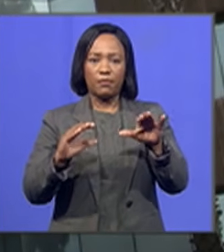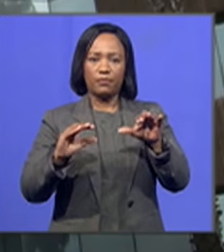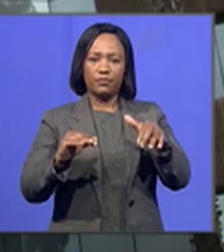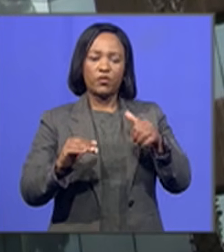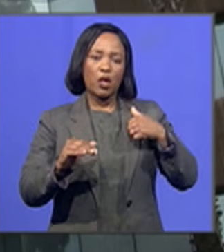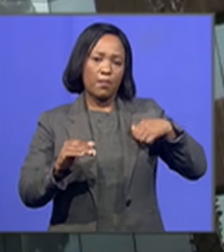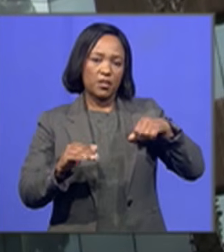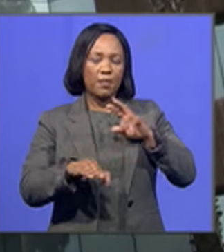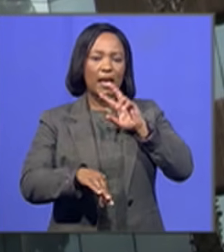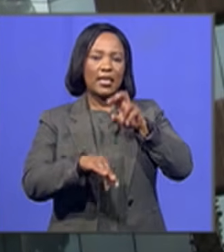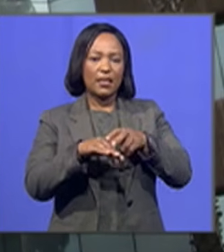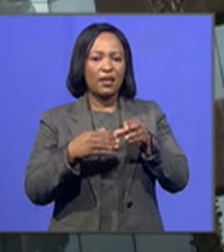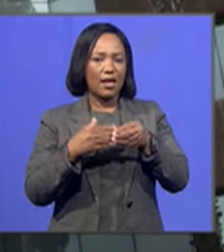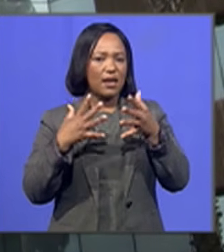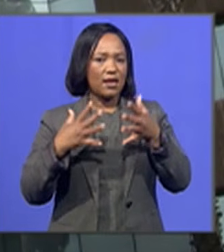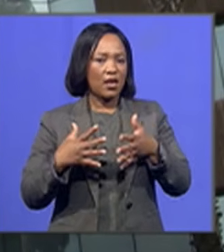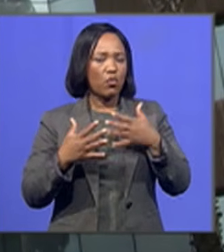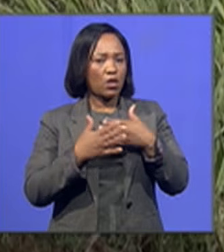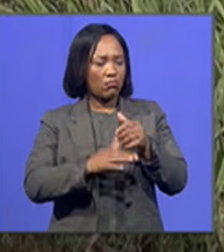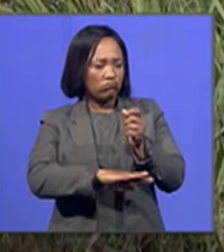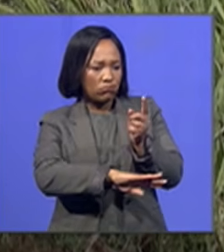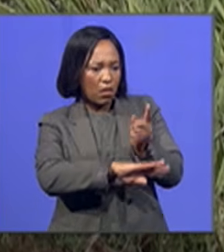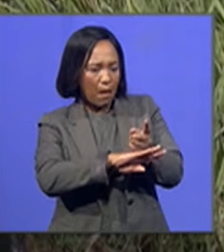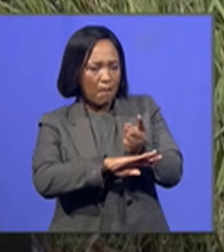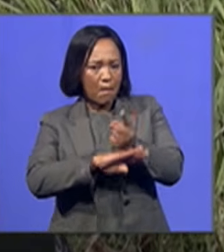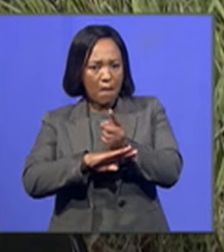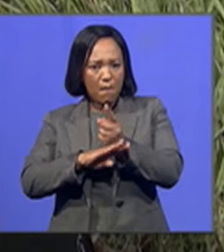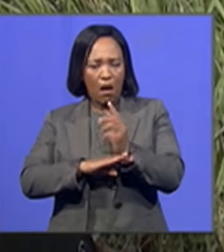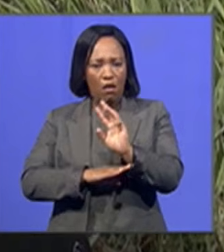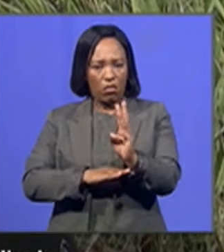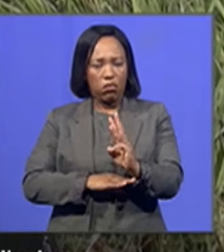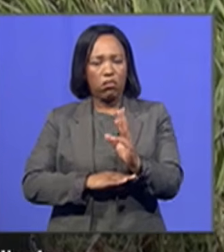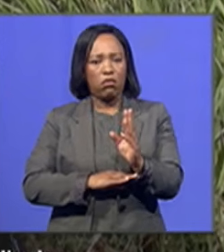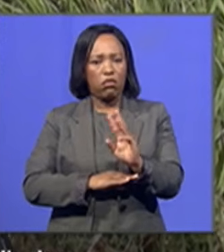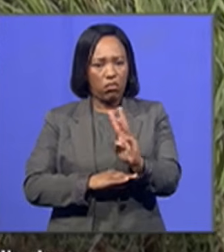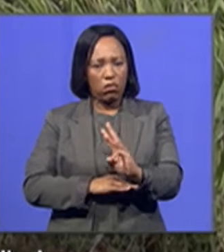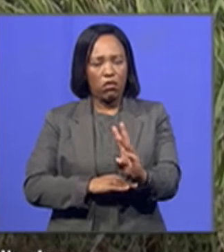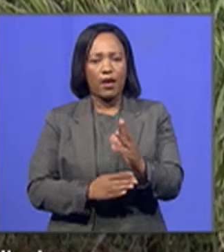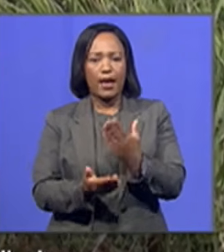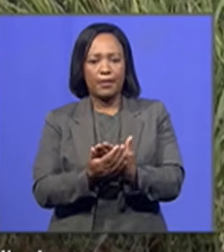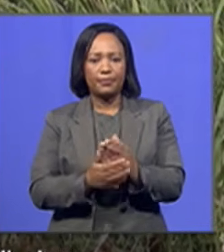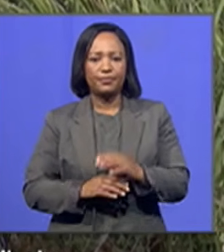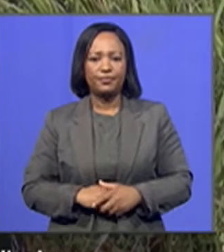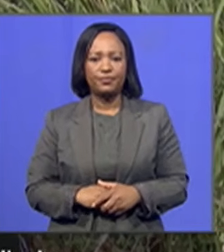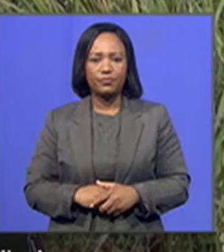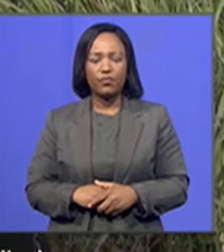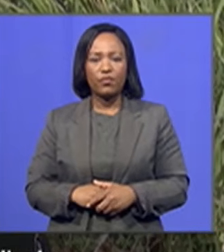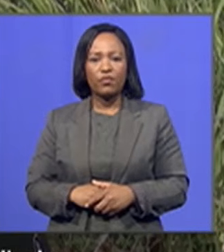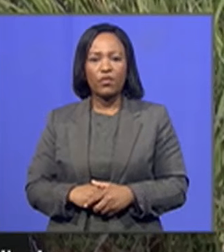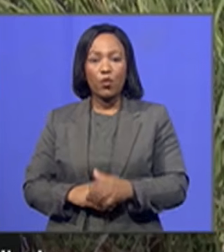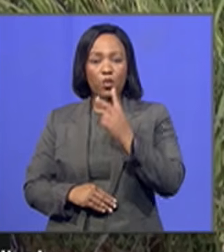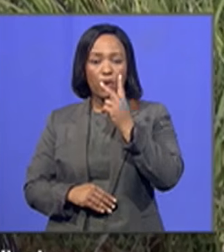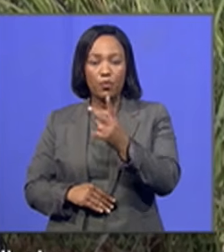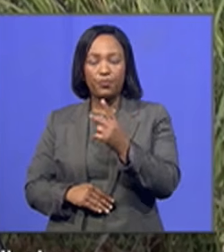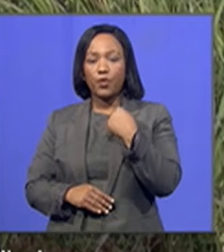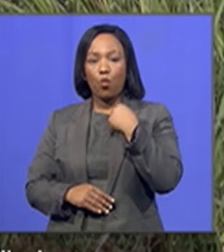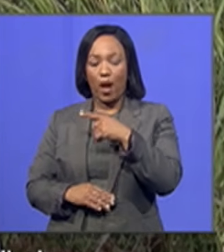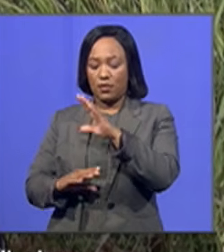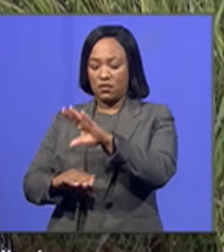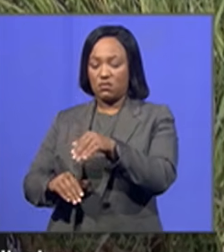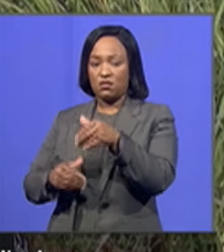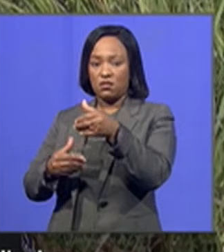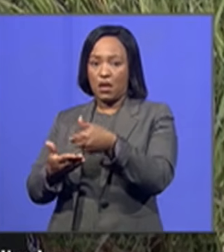ba ba kgonang go botsana ka maitsholo a bone. Ha re lebella yone pampitsana e re bitsang hore ke the white